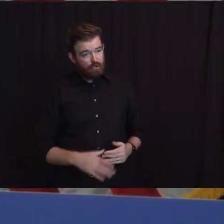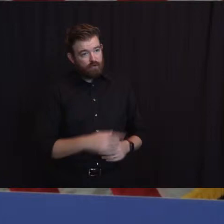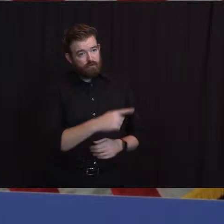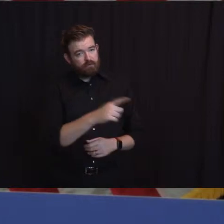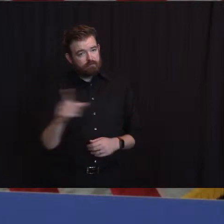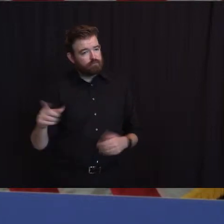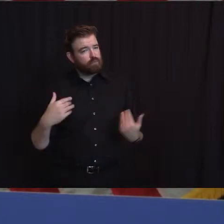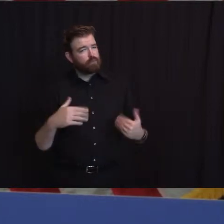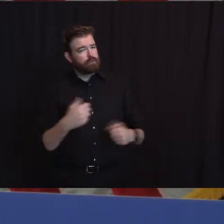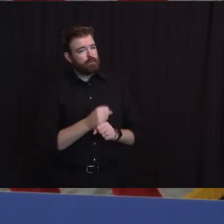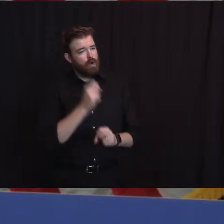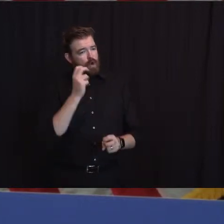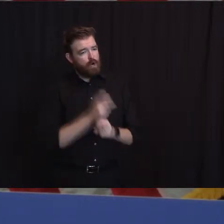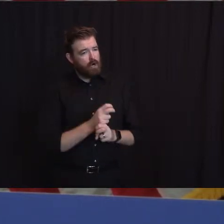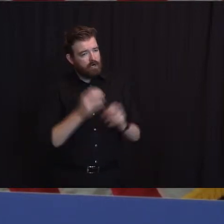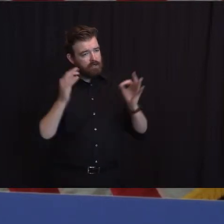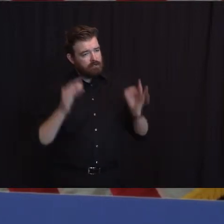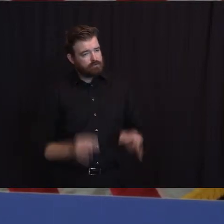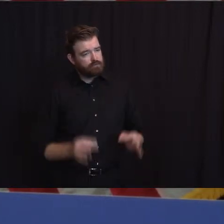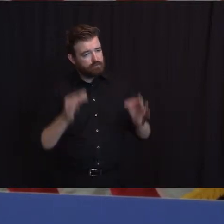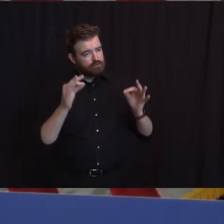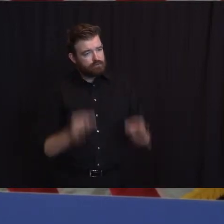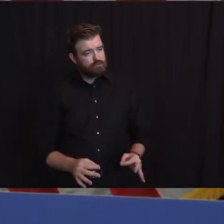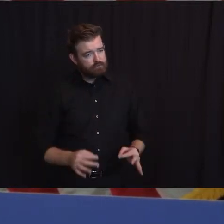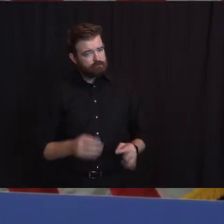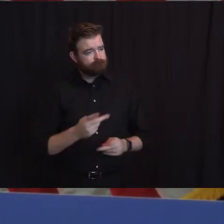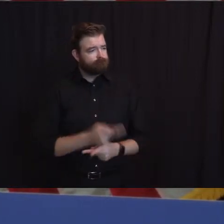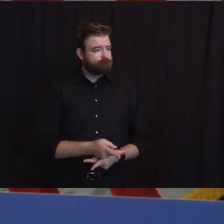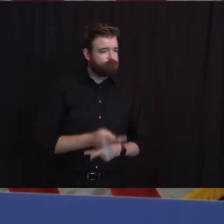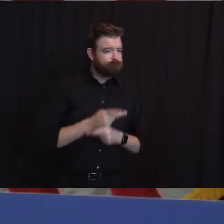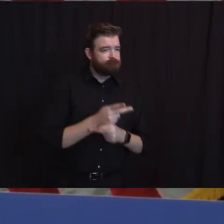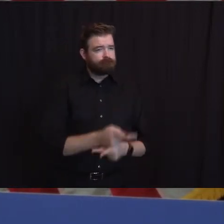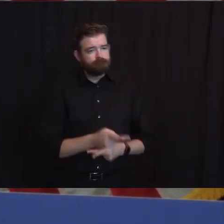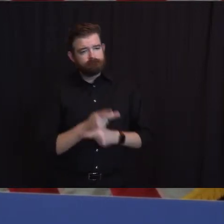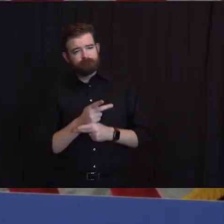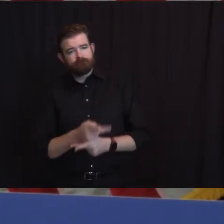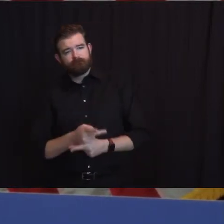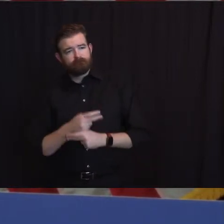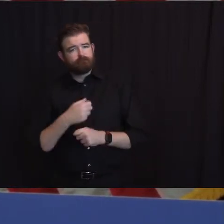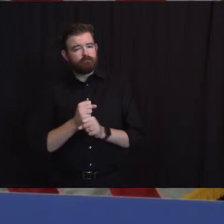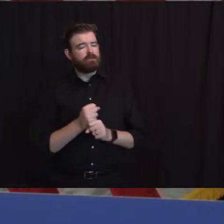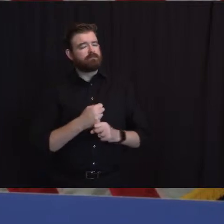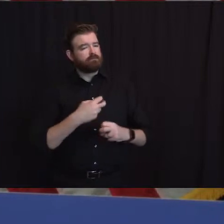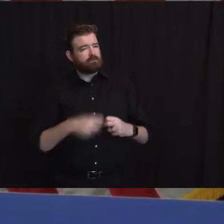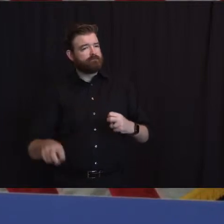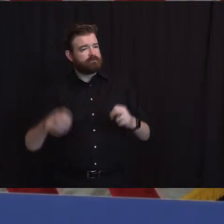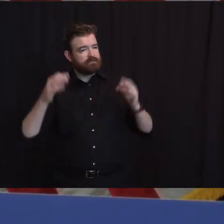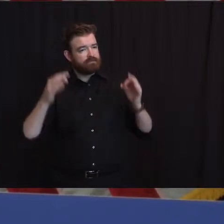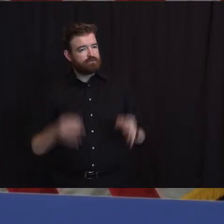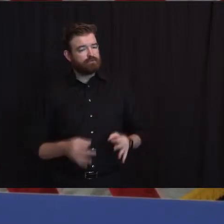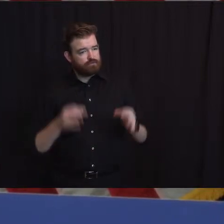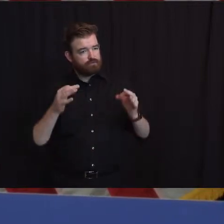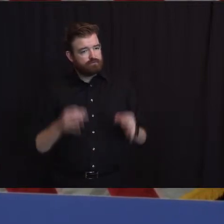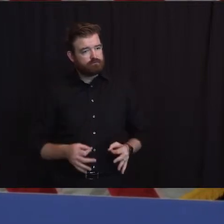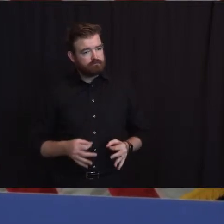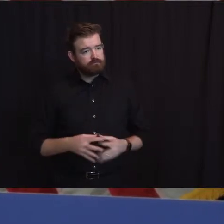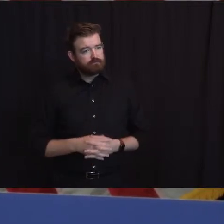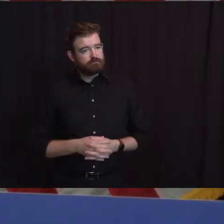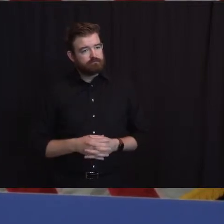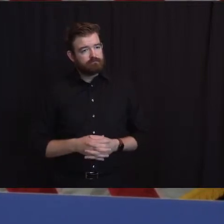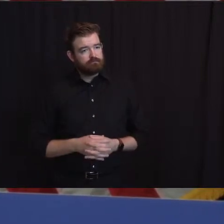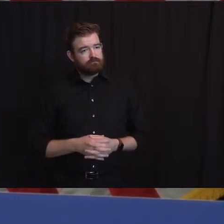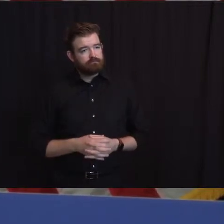call the precautionary principle, which is making tough decisions and with uncertainty, and the science of COVID-19 is